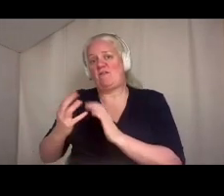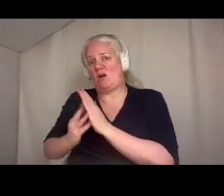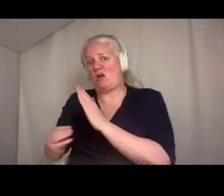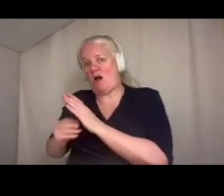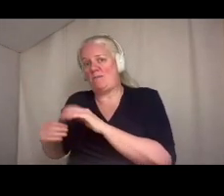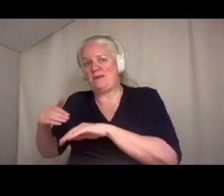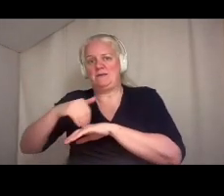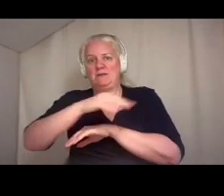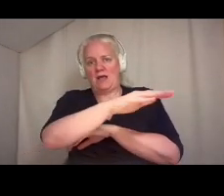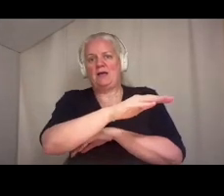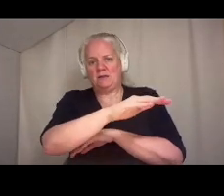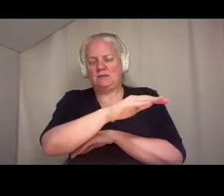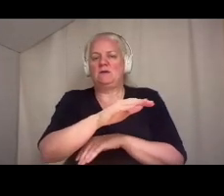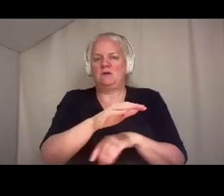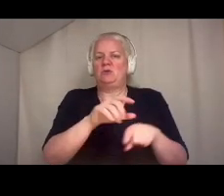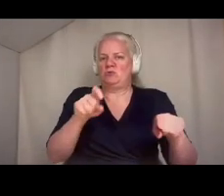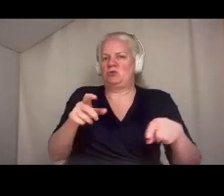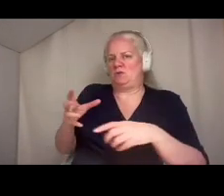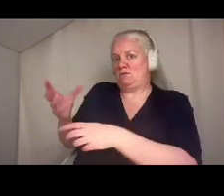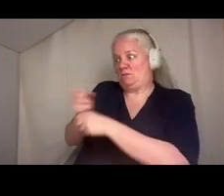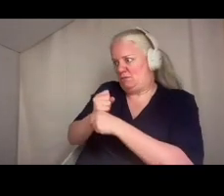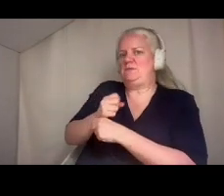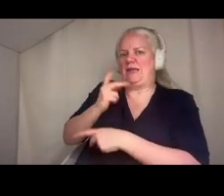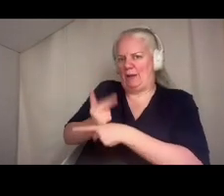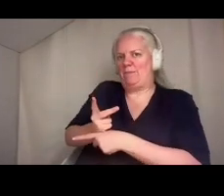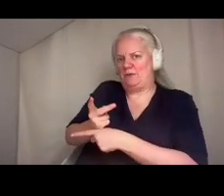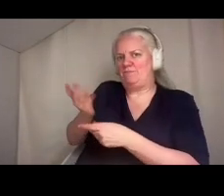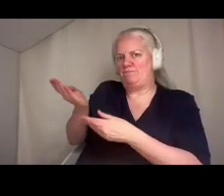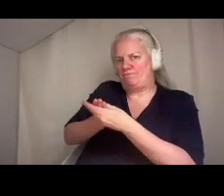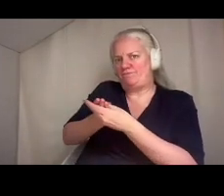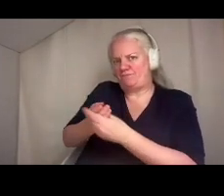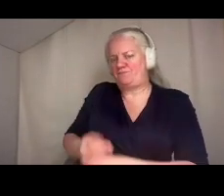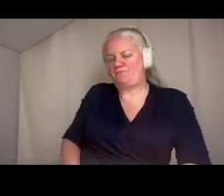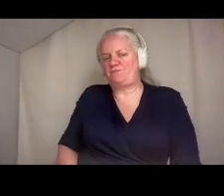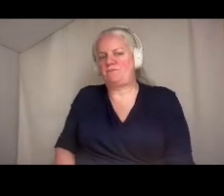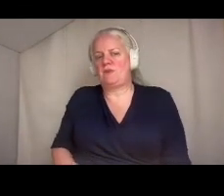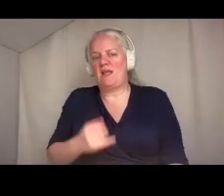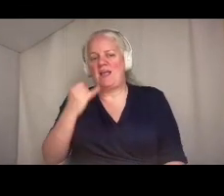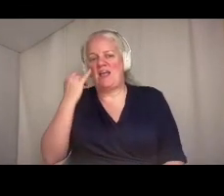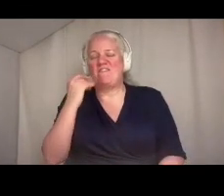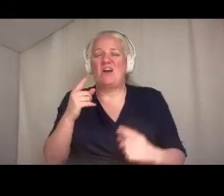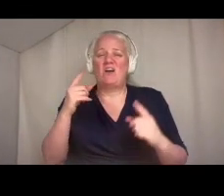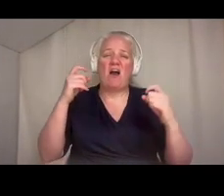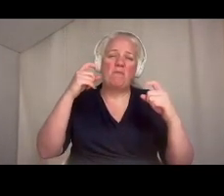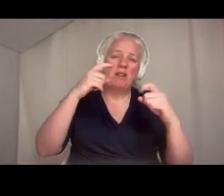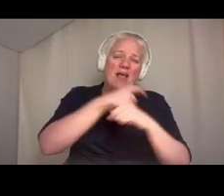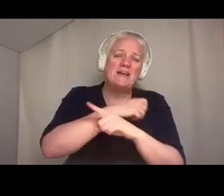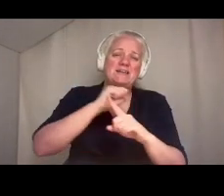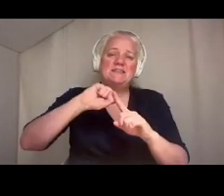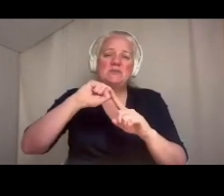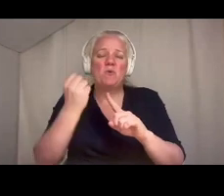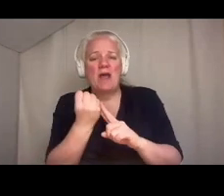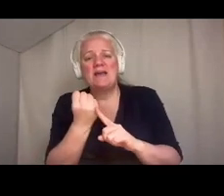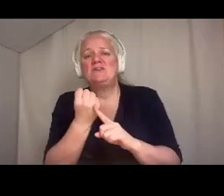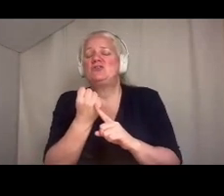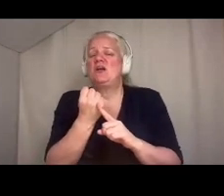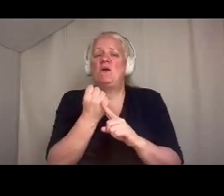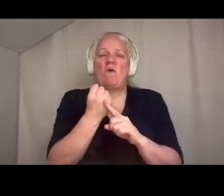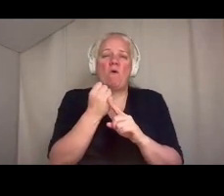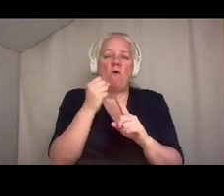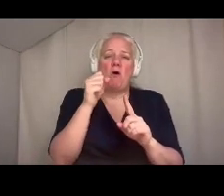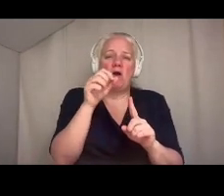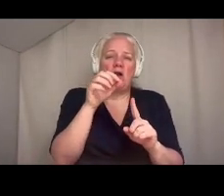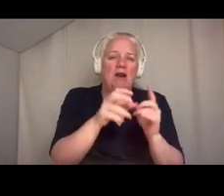records. So again, if there are complex situations or you do have individualized